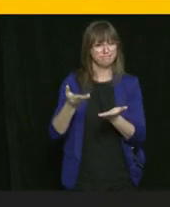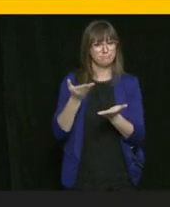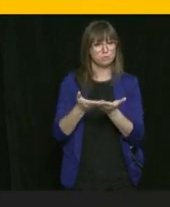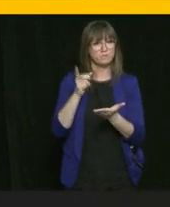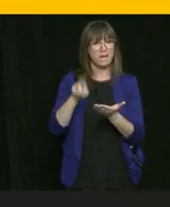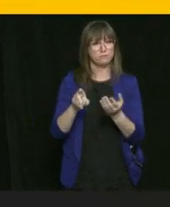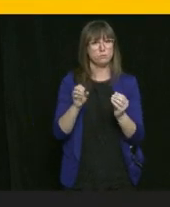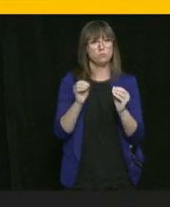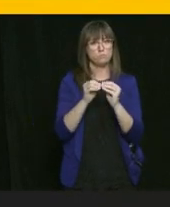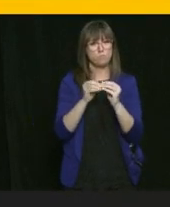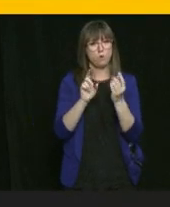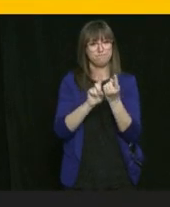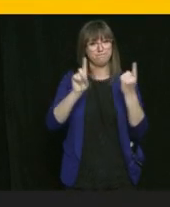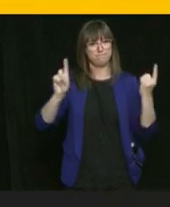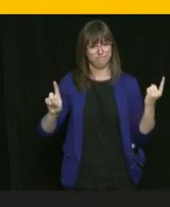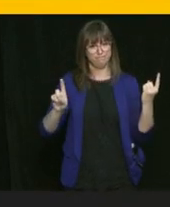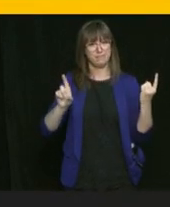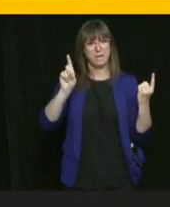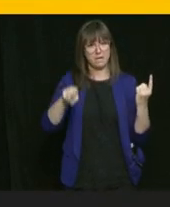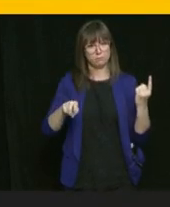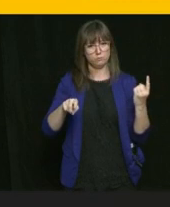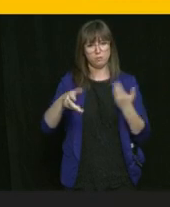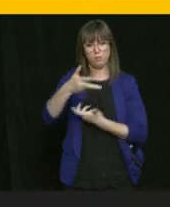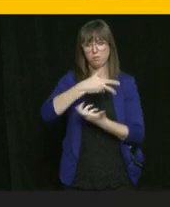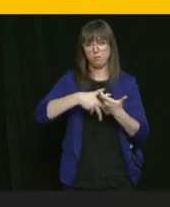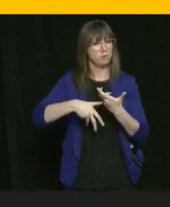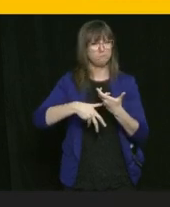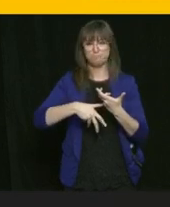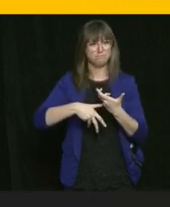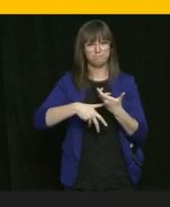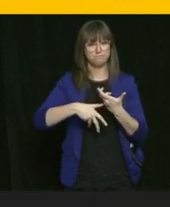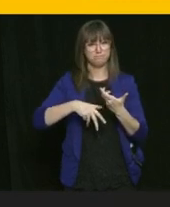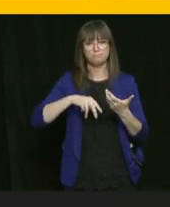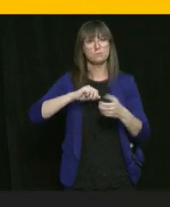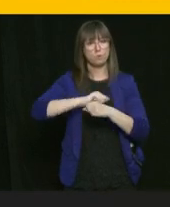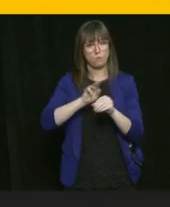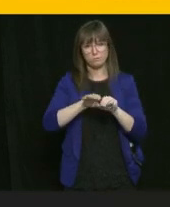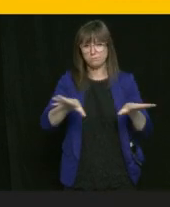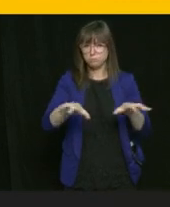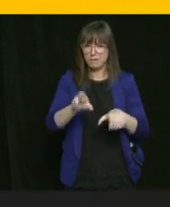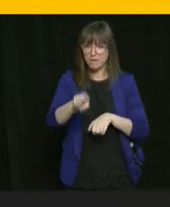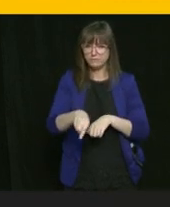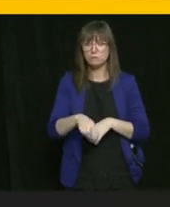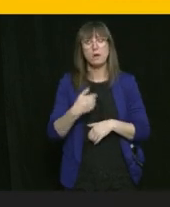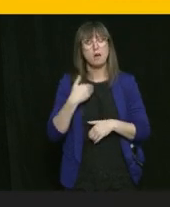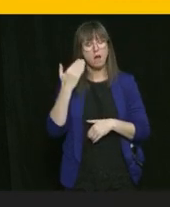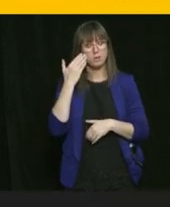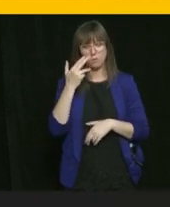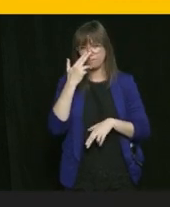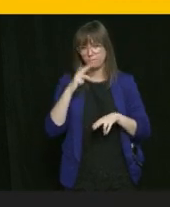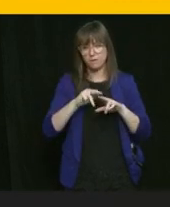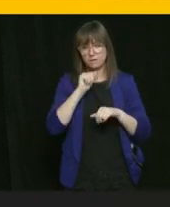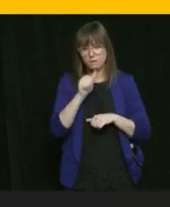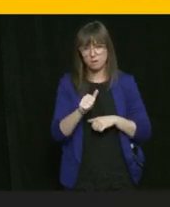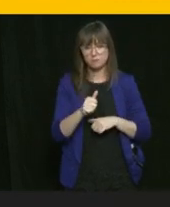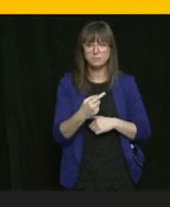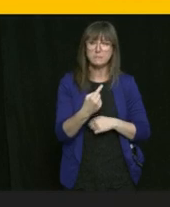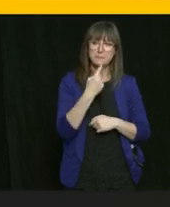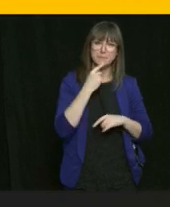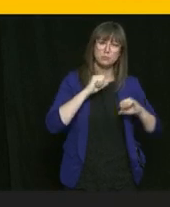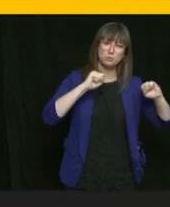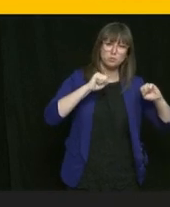social contacts in order to stop the spread of the virus. I know that it's no fun. People miss their gyms, which are